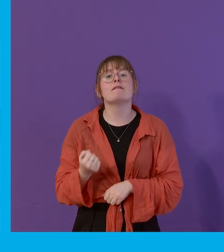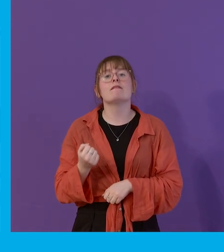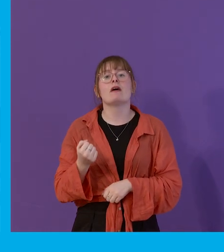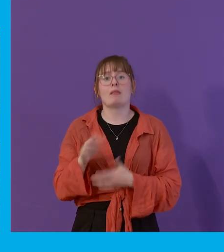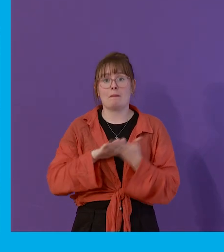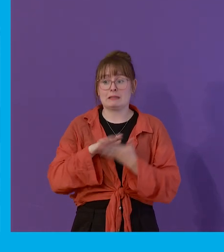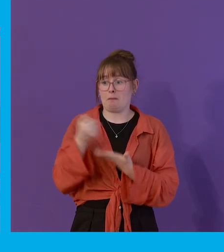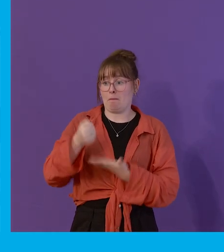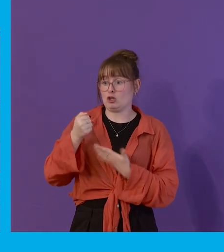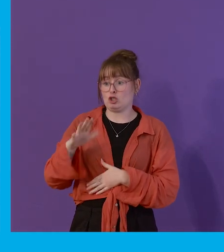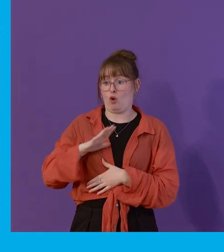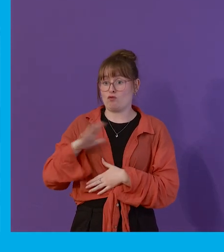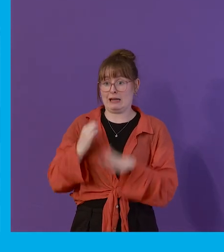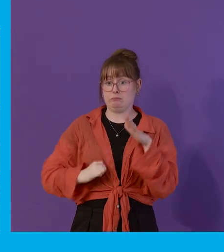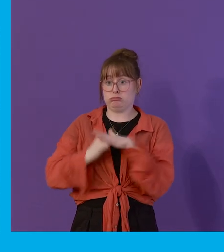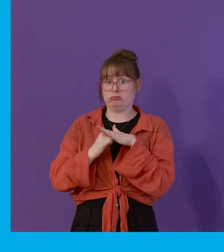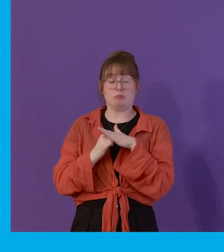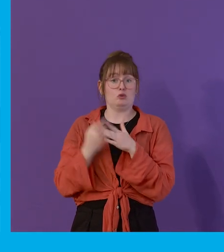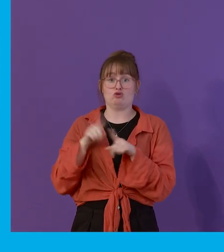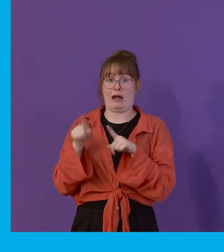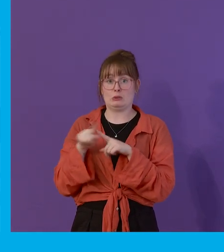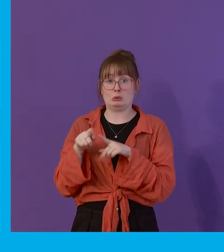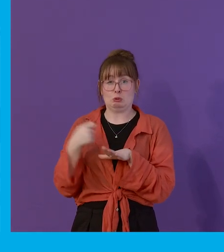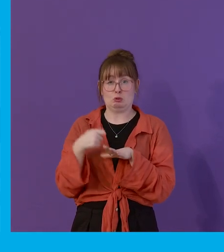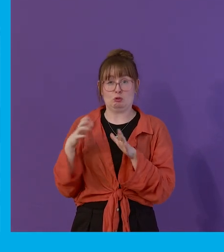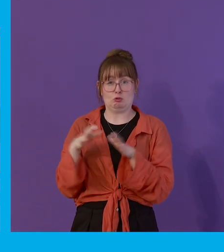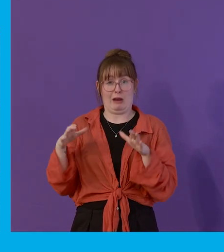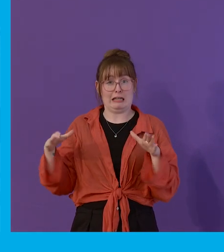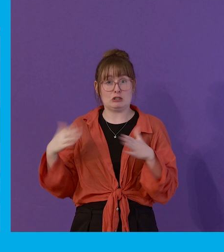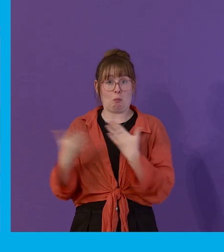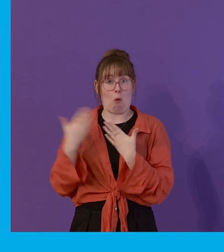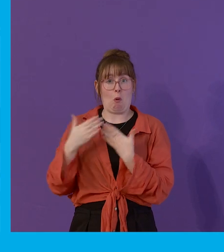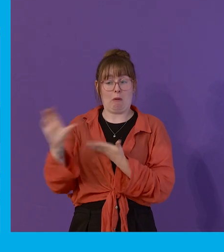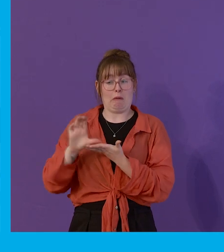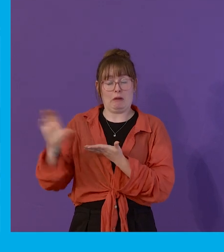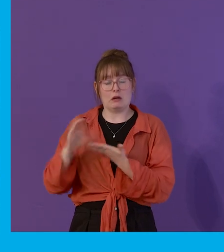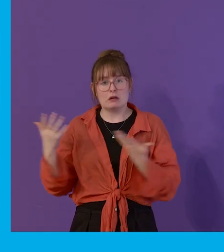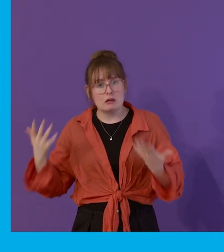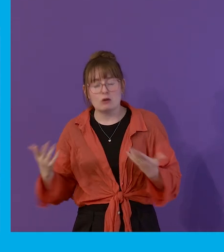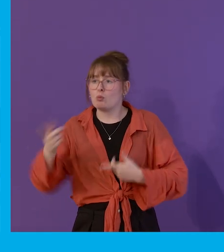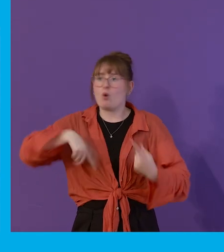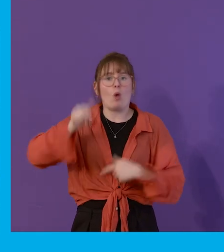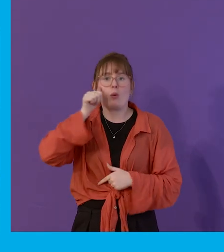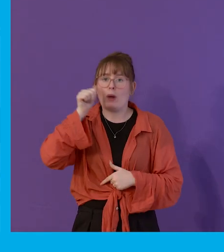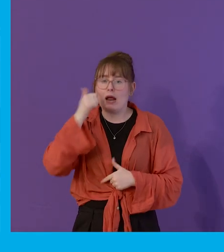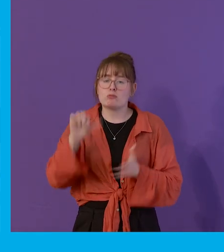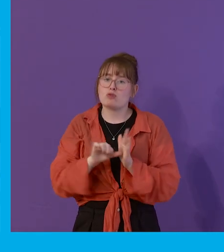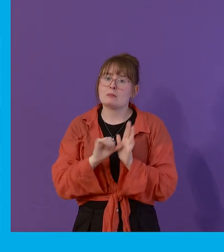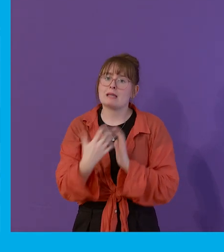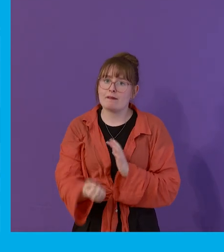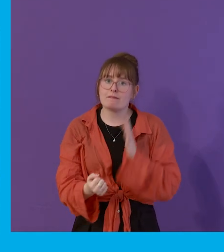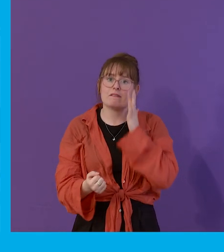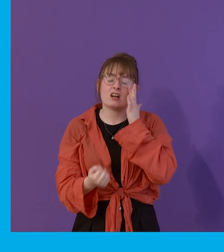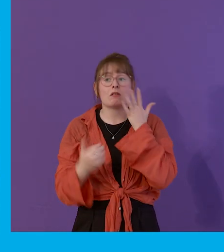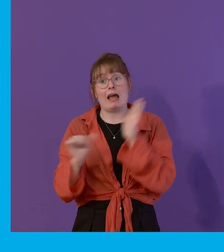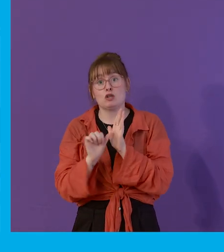budgets that are already strained. There's the aging demographic that we're all aware of. There's the